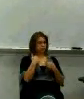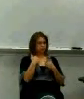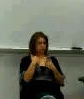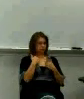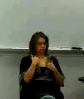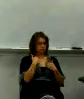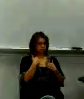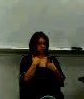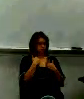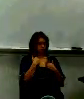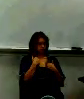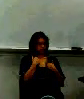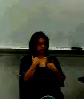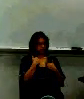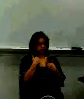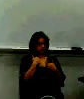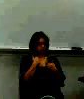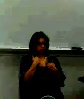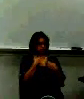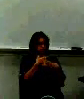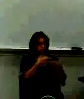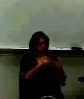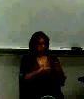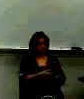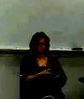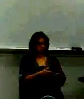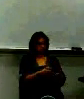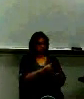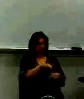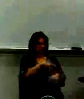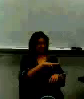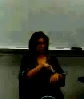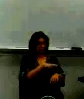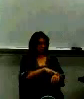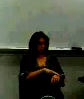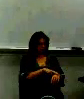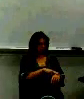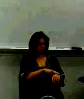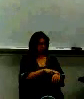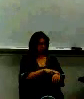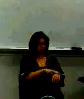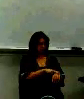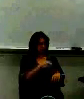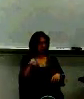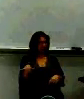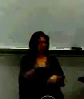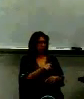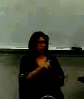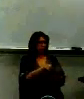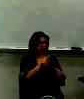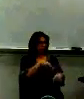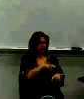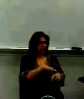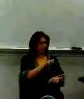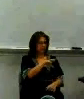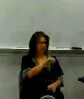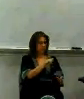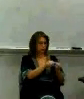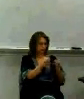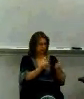have what we can consider a typical, and this is similar to a typical ecosystem